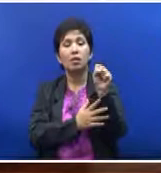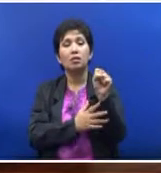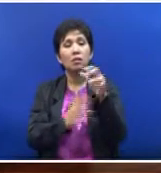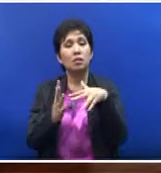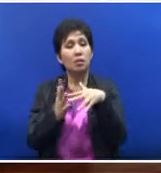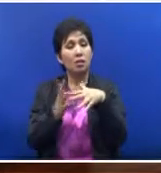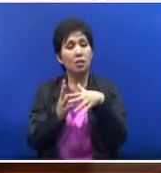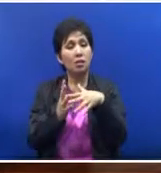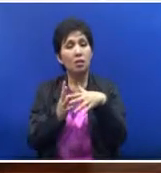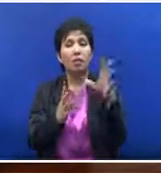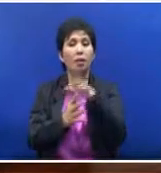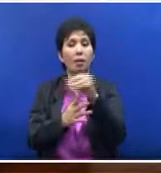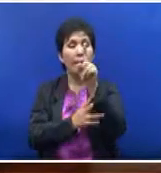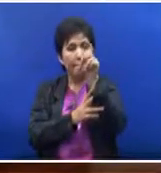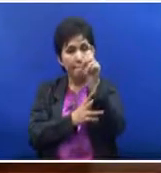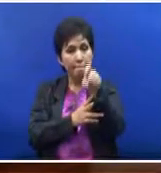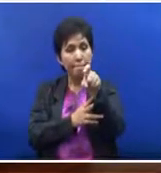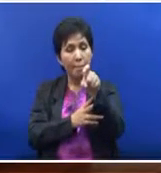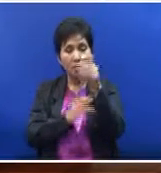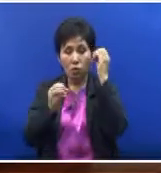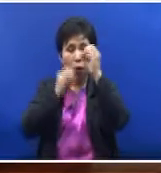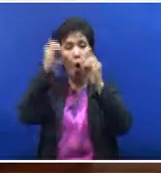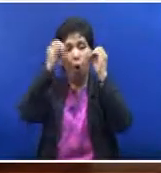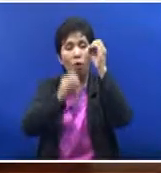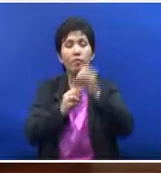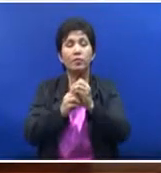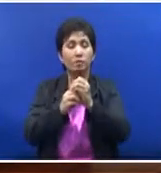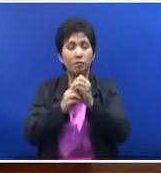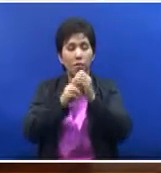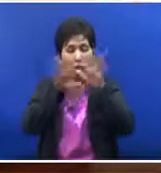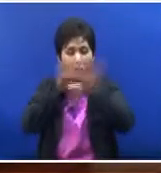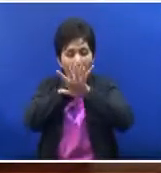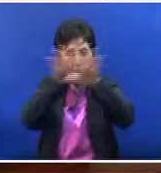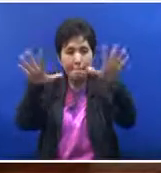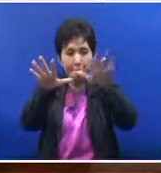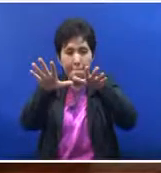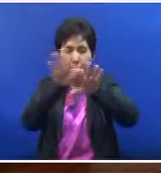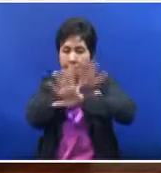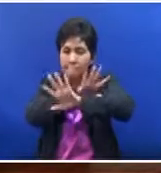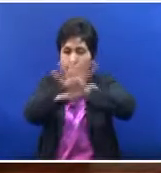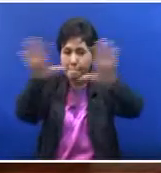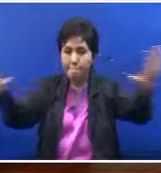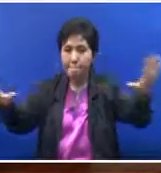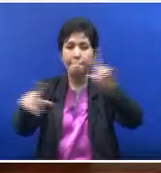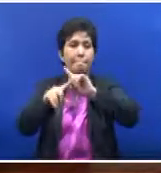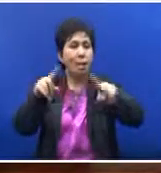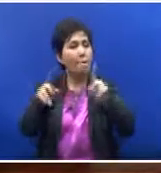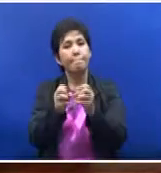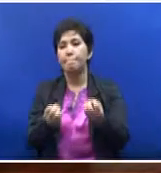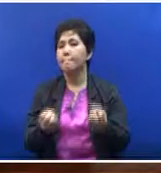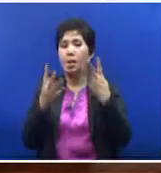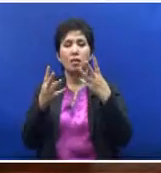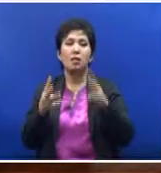researcher must observe it clearly, okay, not focus on one view, but many